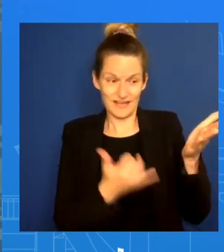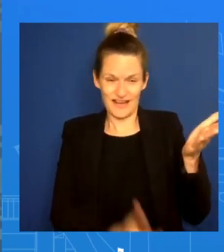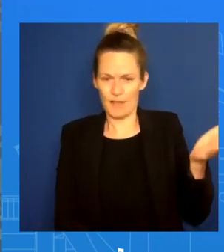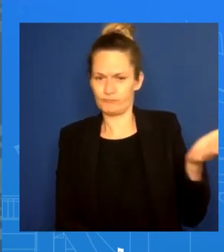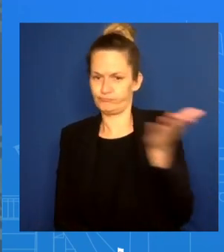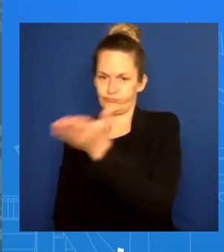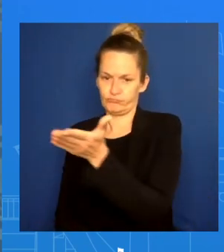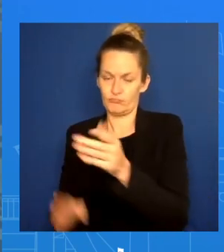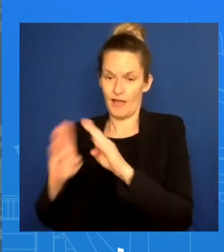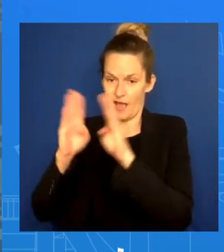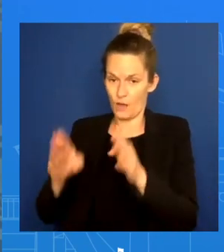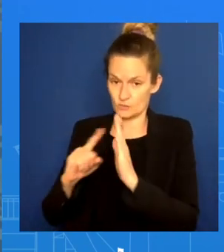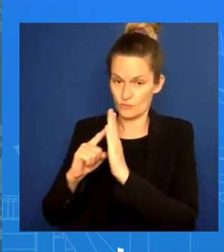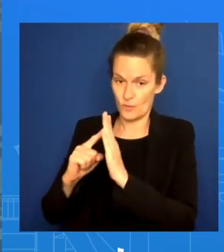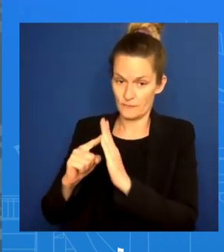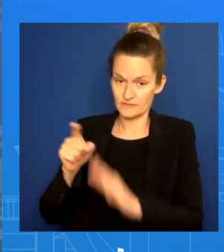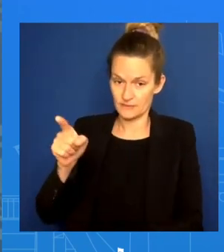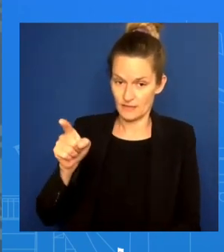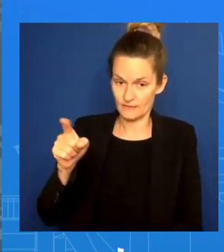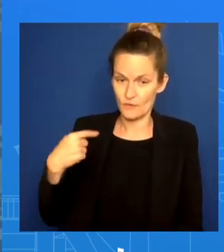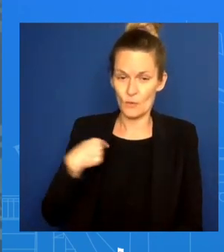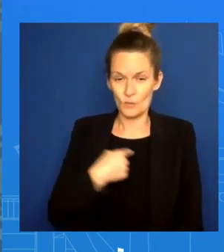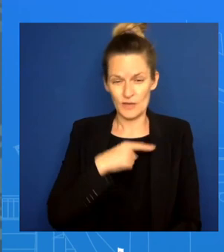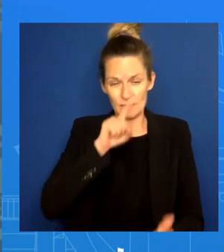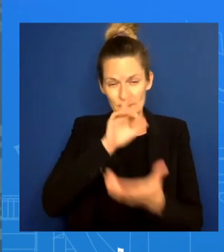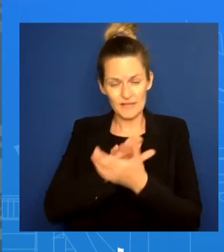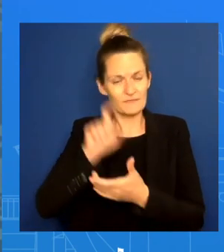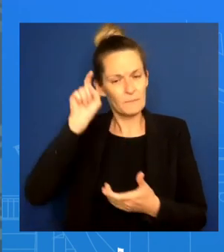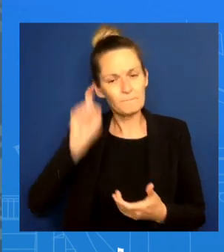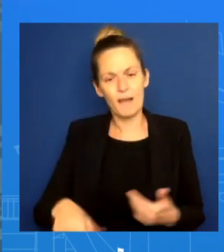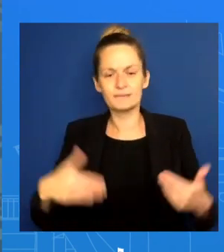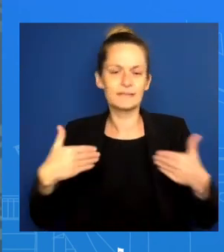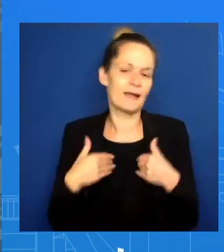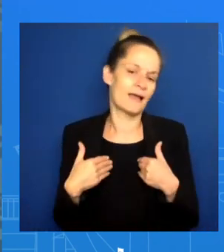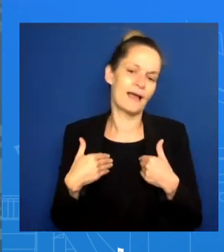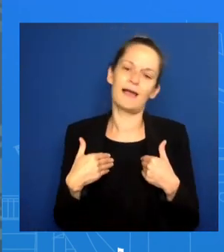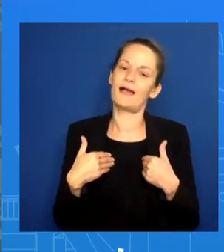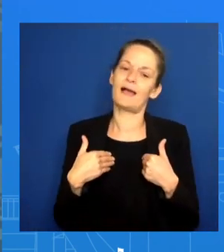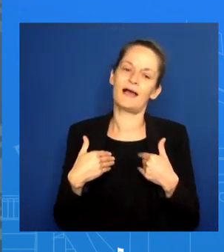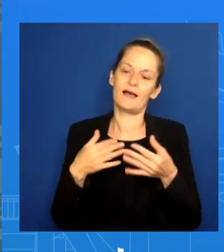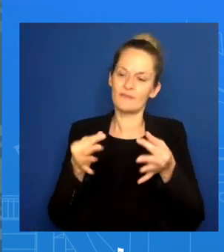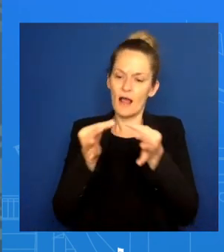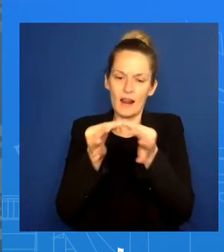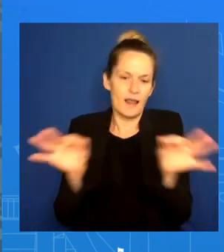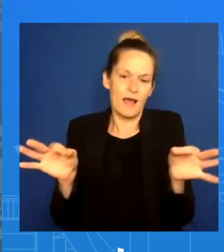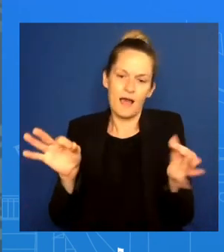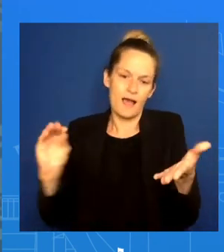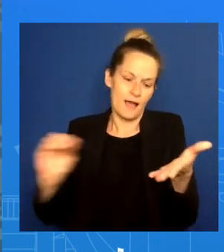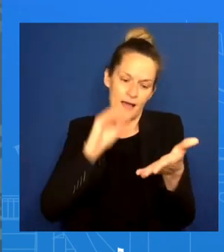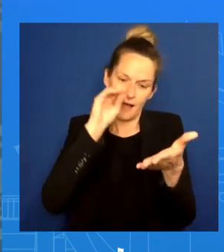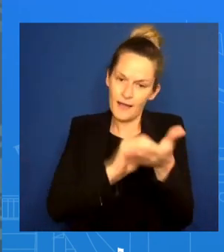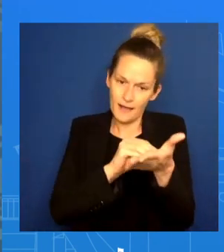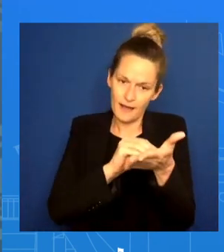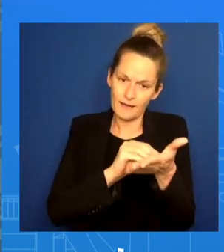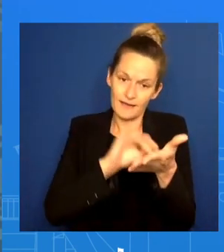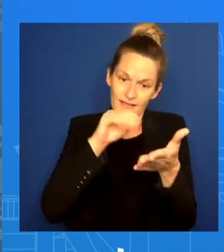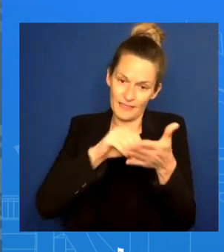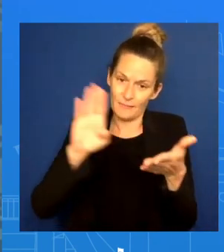have those safety precautions in this CHIPS bill. Look, this is going to,